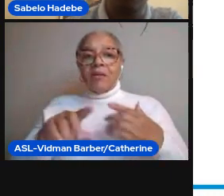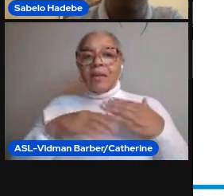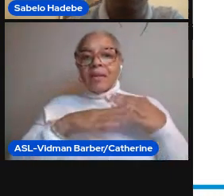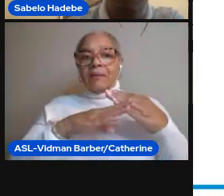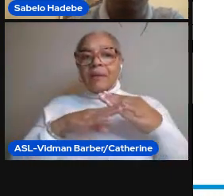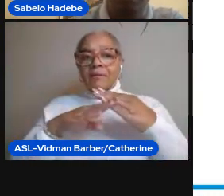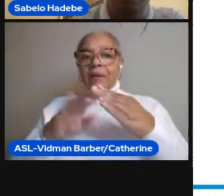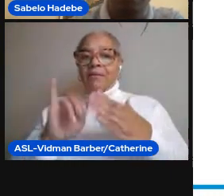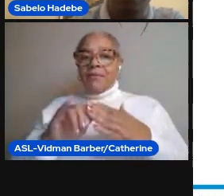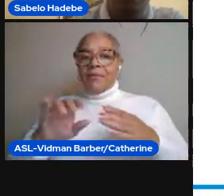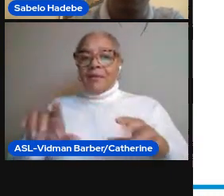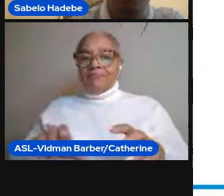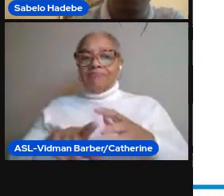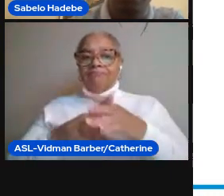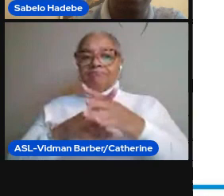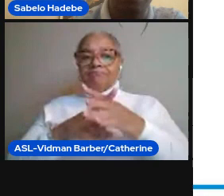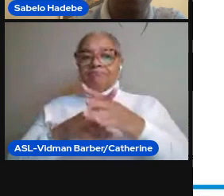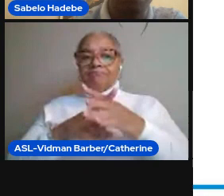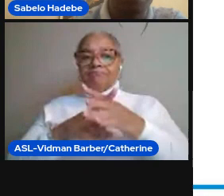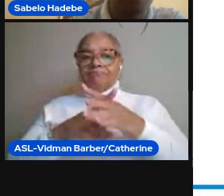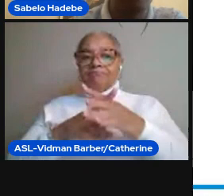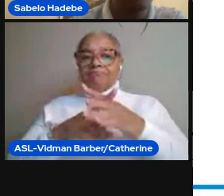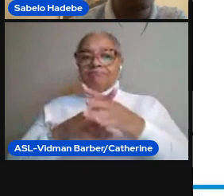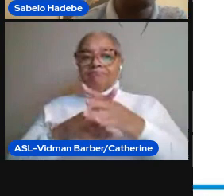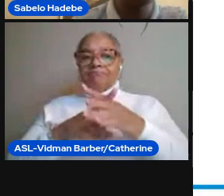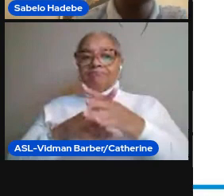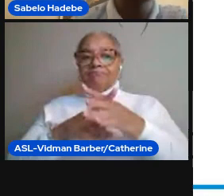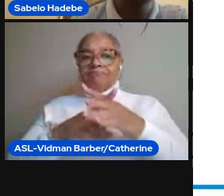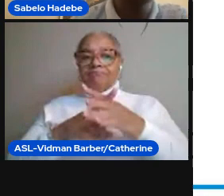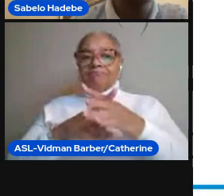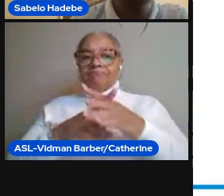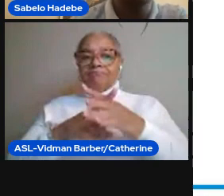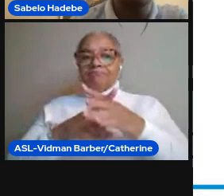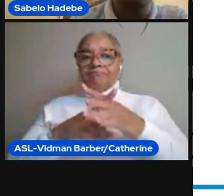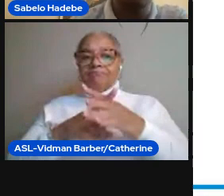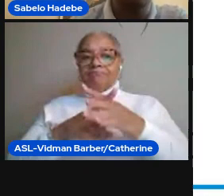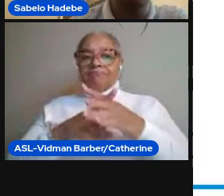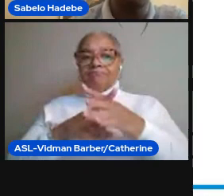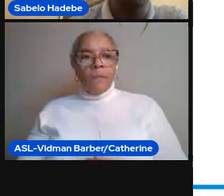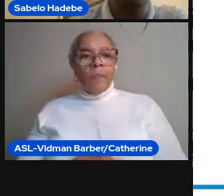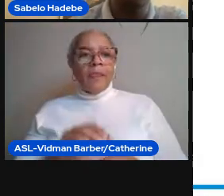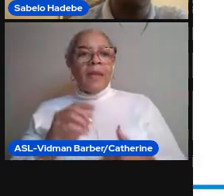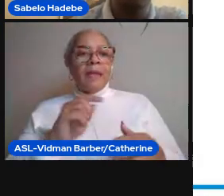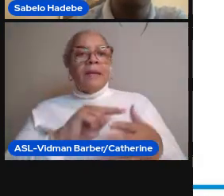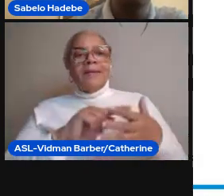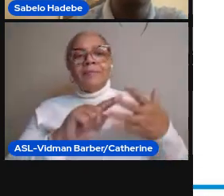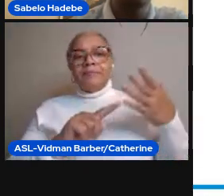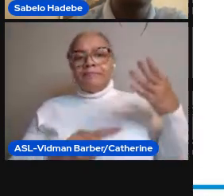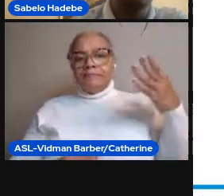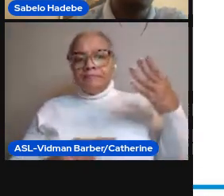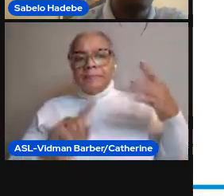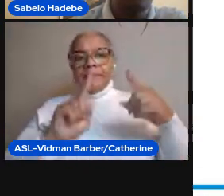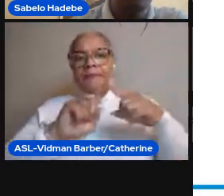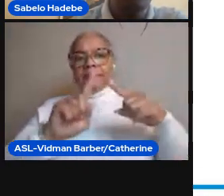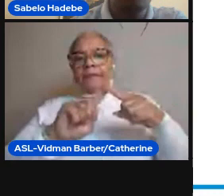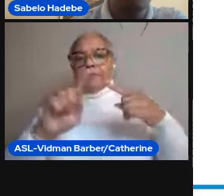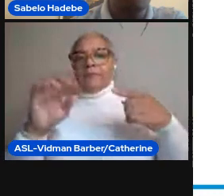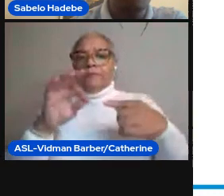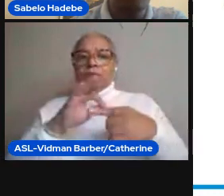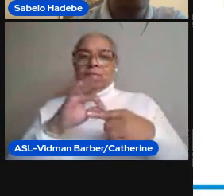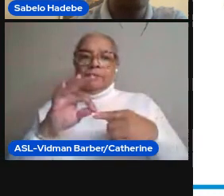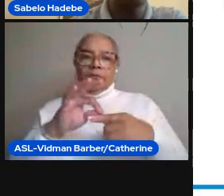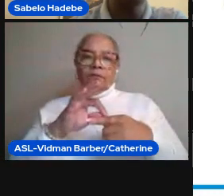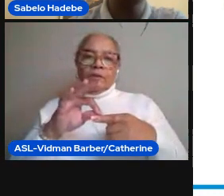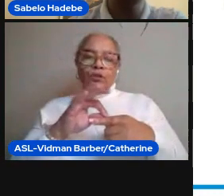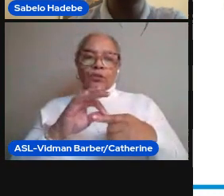activation of T cells. So it has all these different functions.